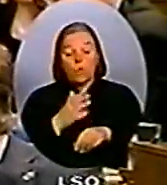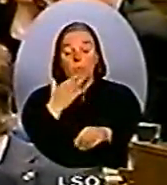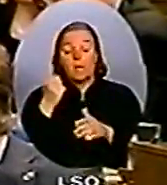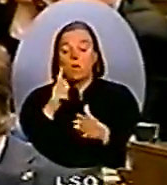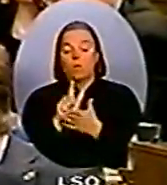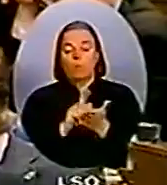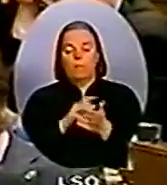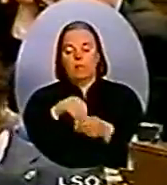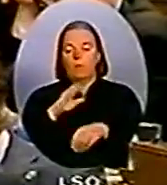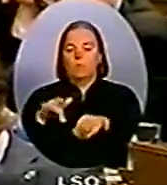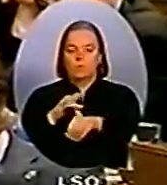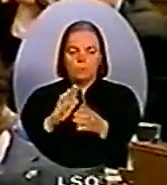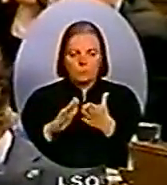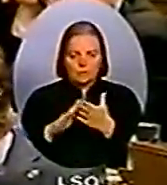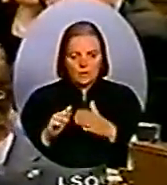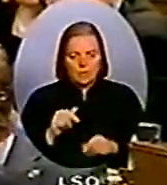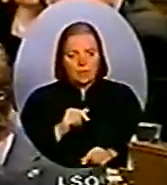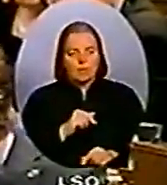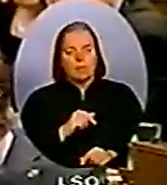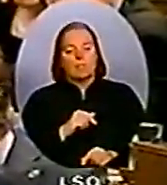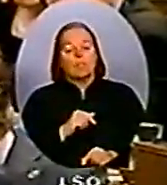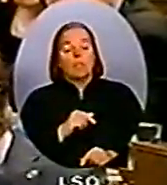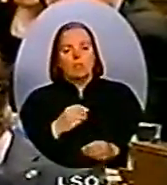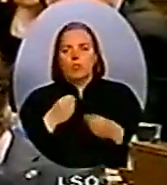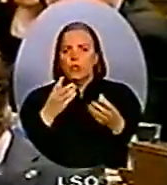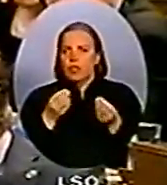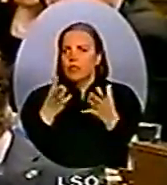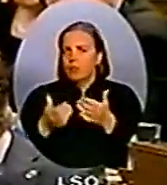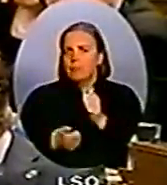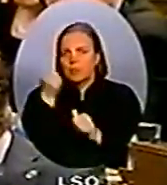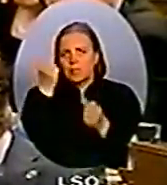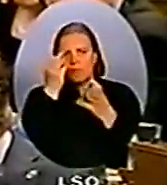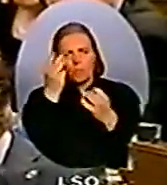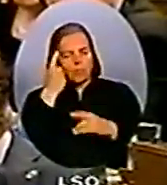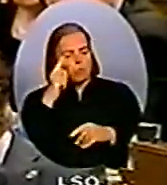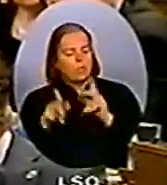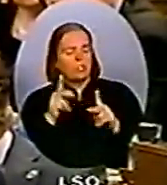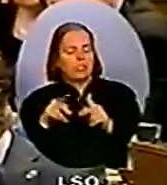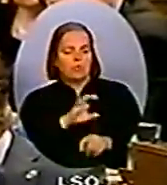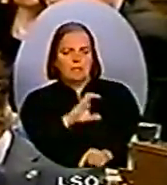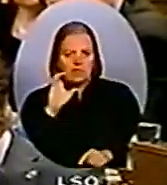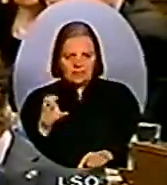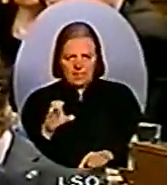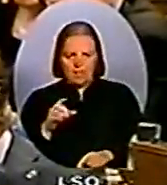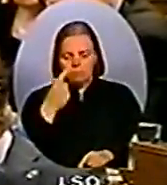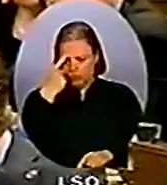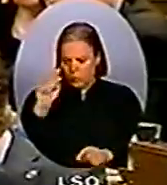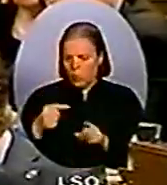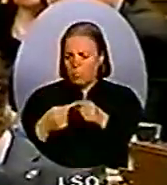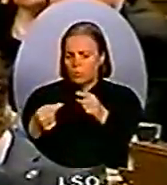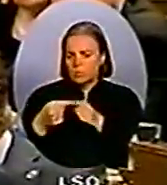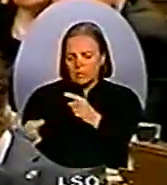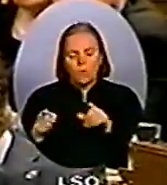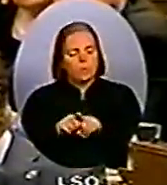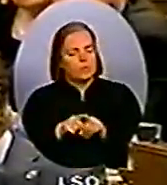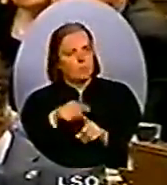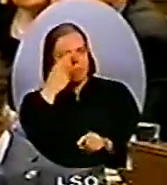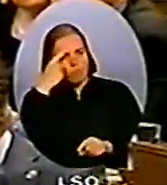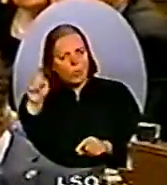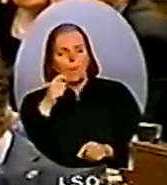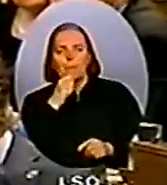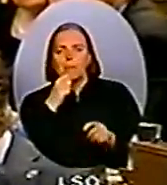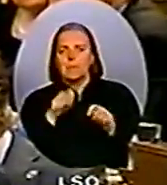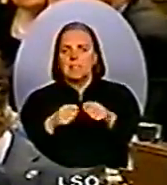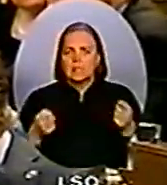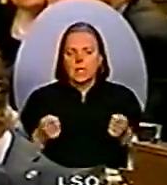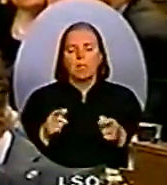to Canadians, not only to the opposition members and to the media, but to Canadians directly. 272,000 data sets online